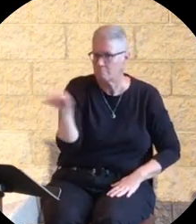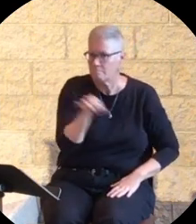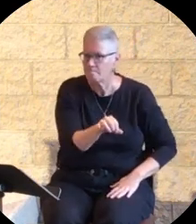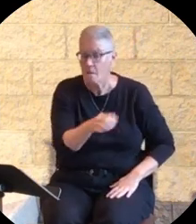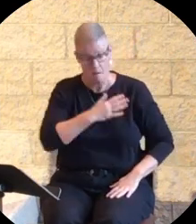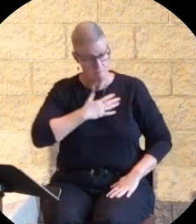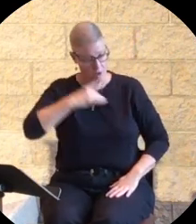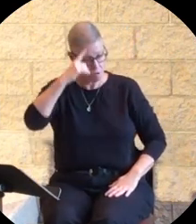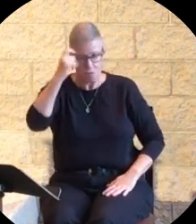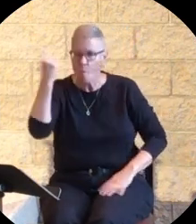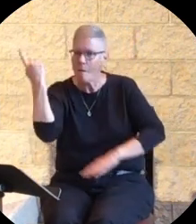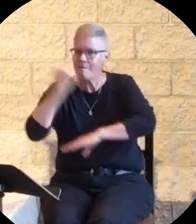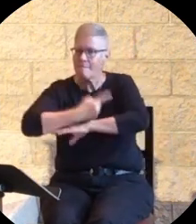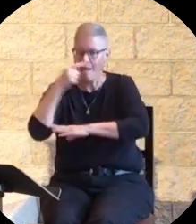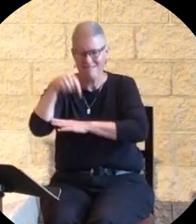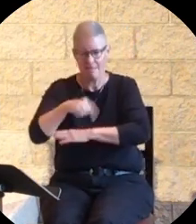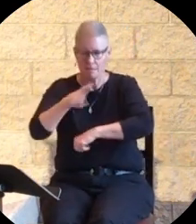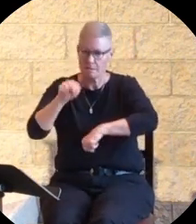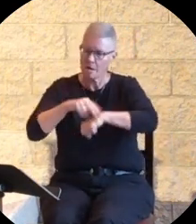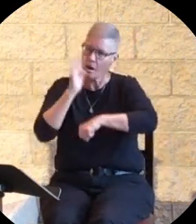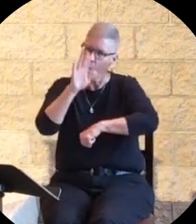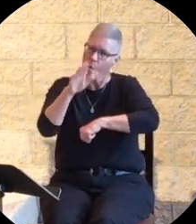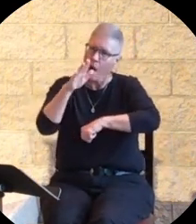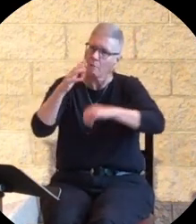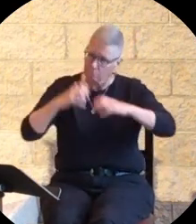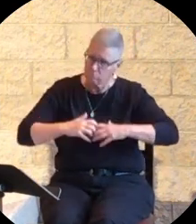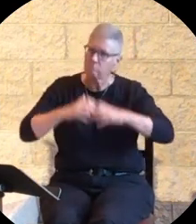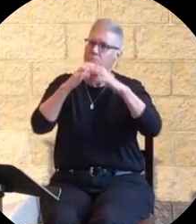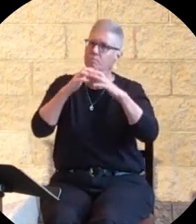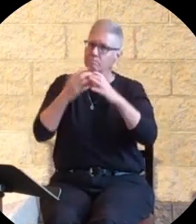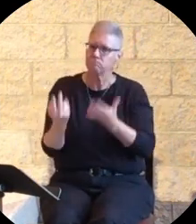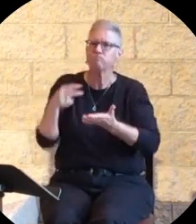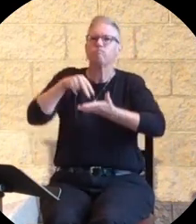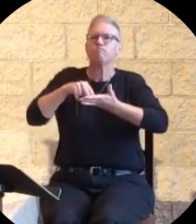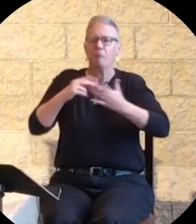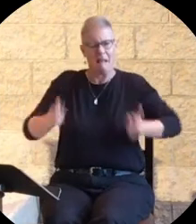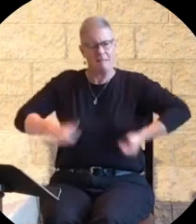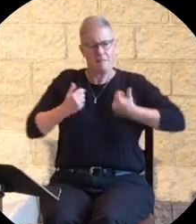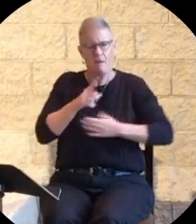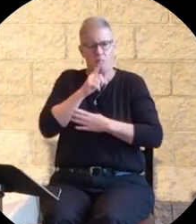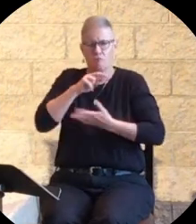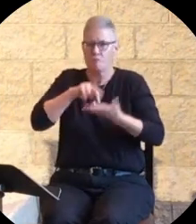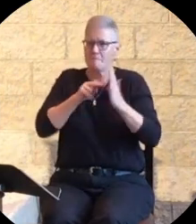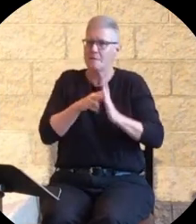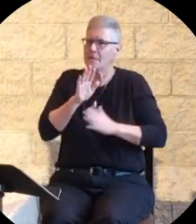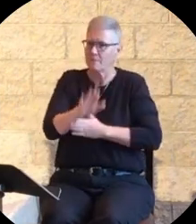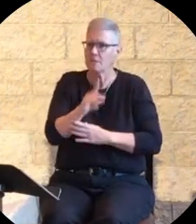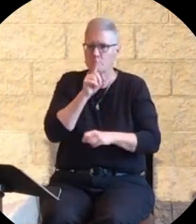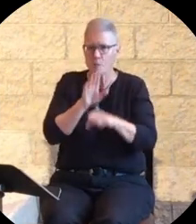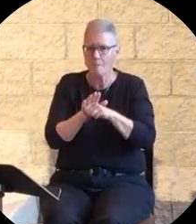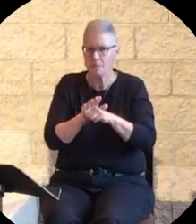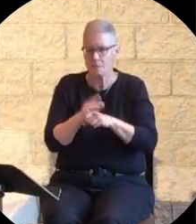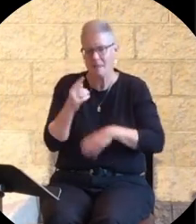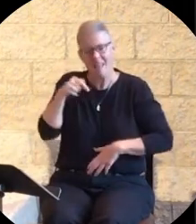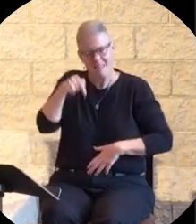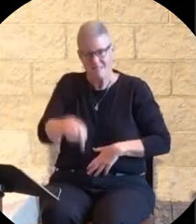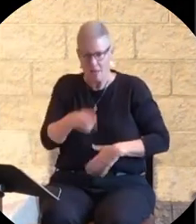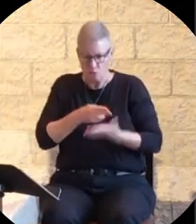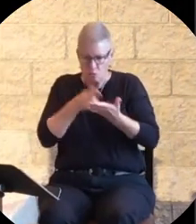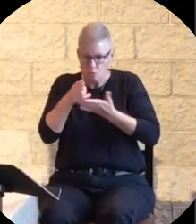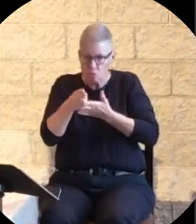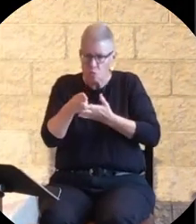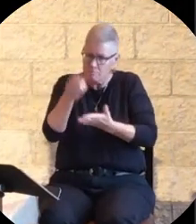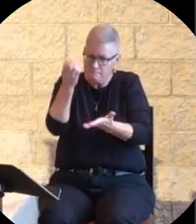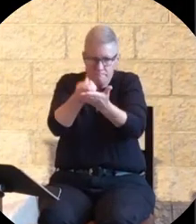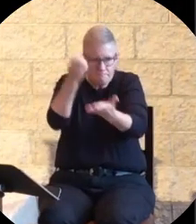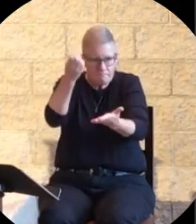dream that one day this nation will rise up and live out the true meaning of its creed. We hold these truths to be